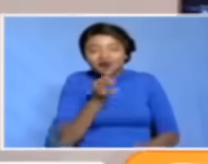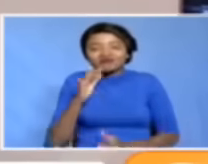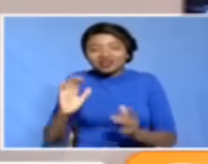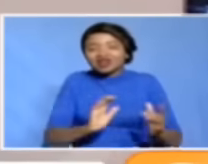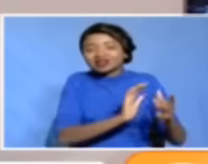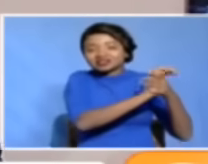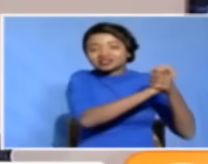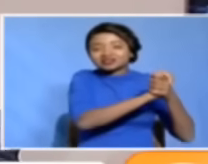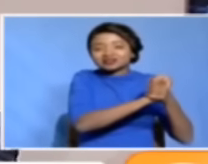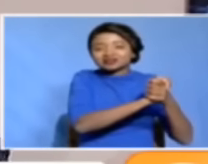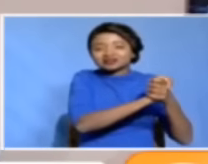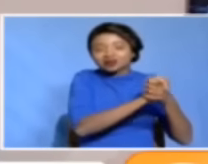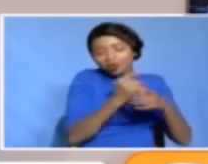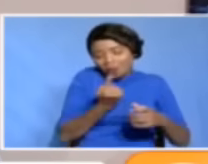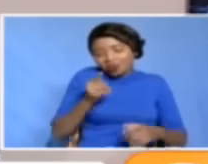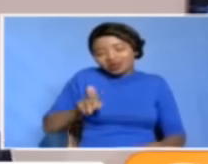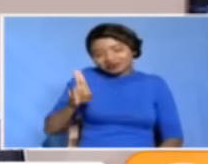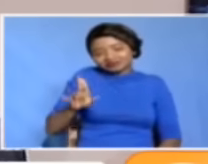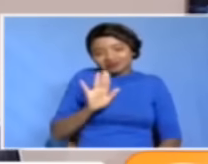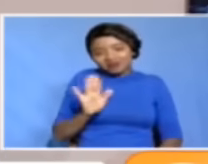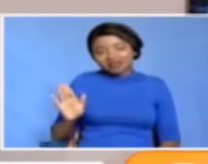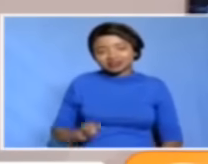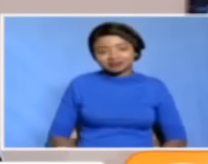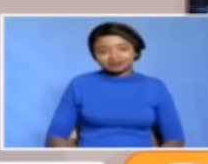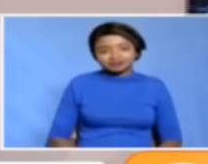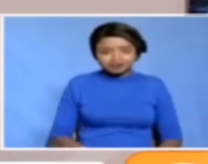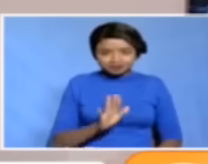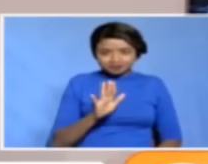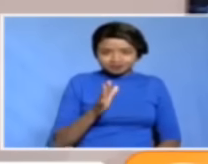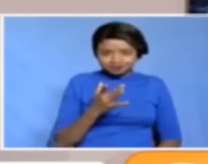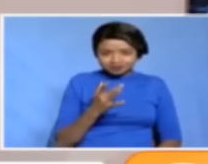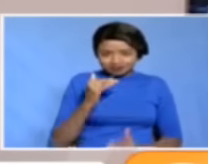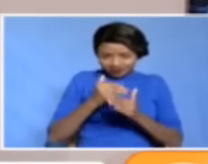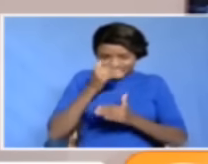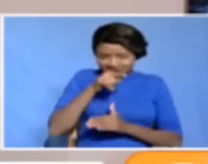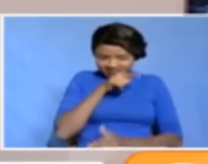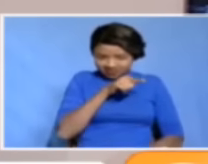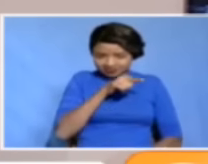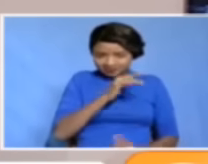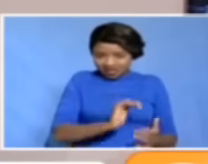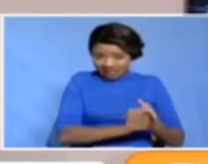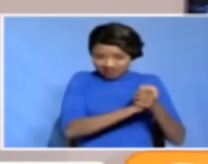After this means. Handshake, I mean, months after that, I had an interview with